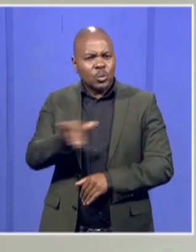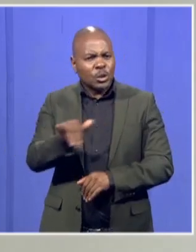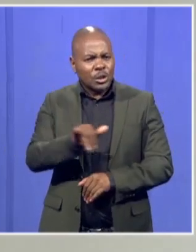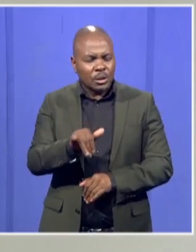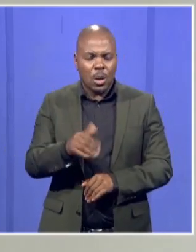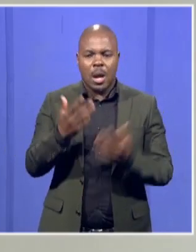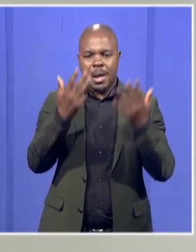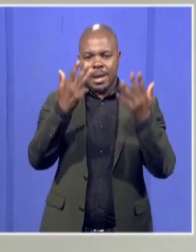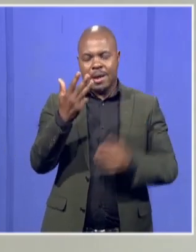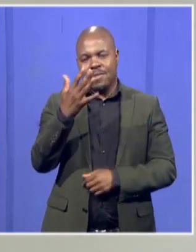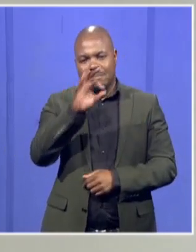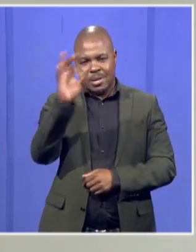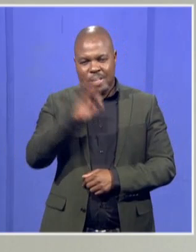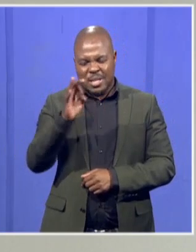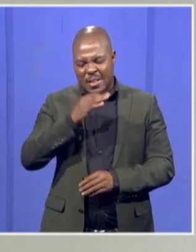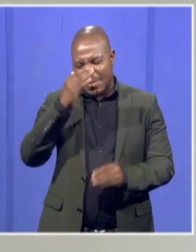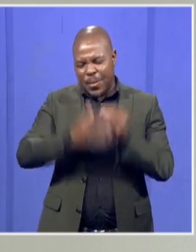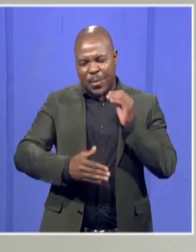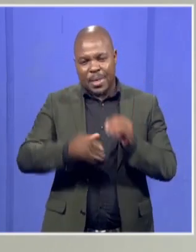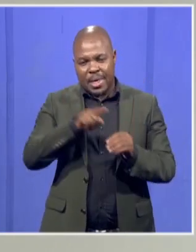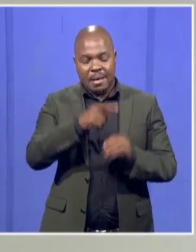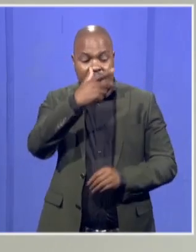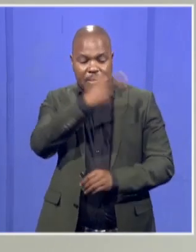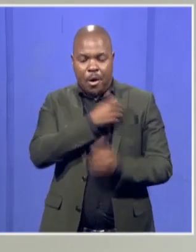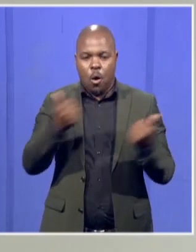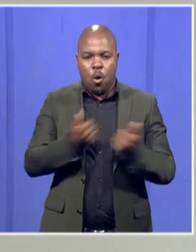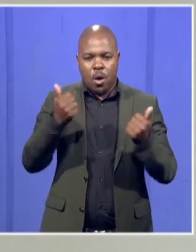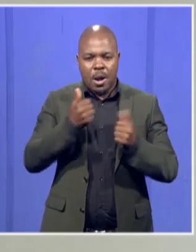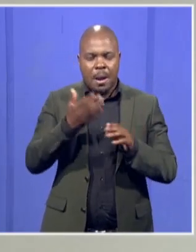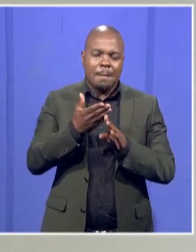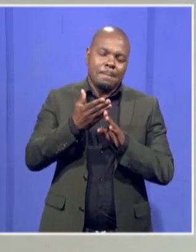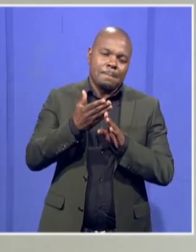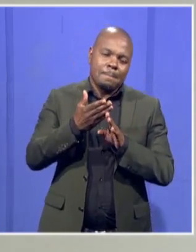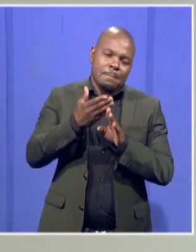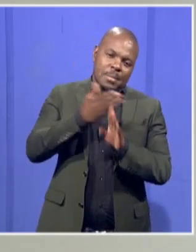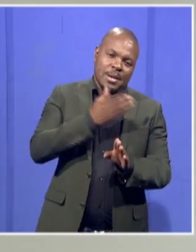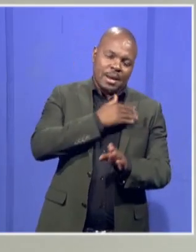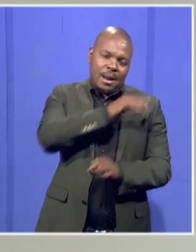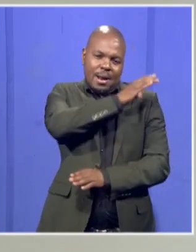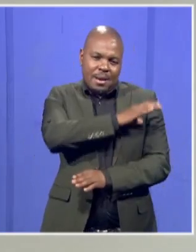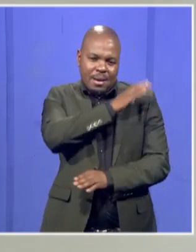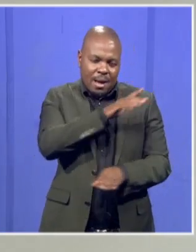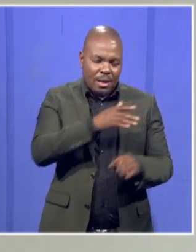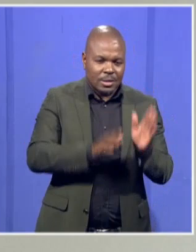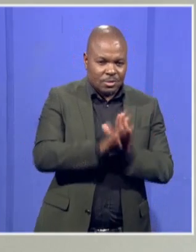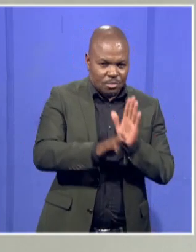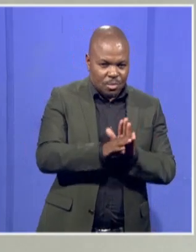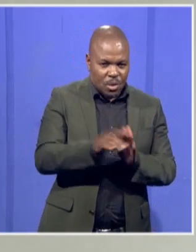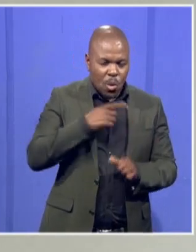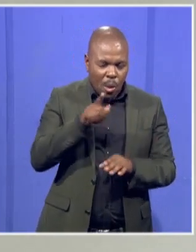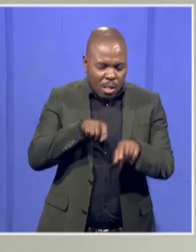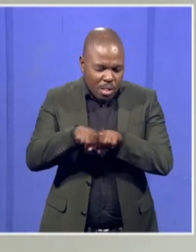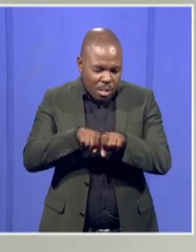95% facility completed. The vaccine is already in pre-clinical development, and we plan to do the clinical trial